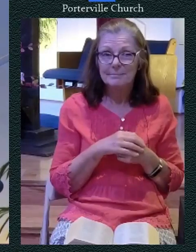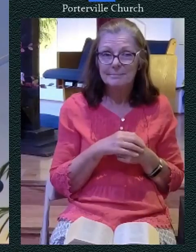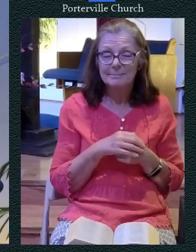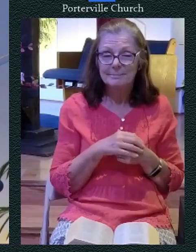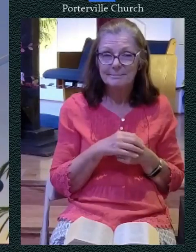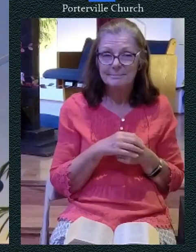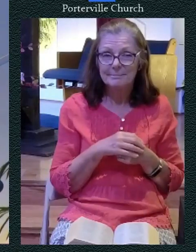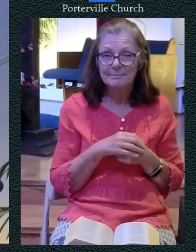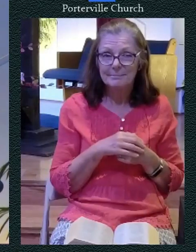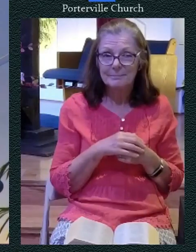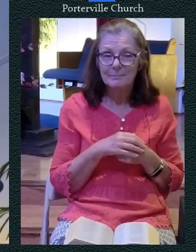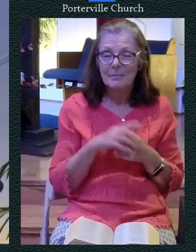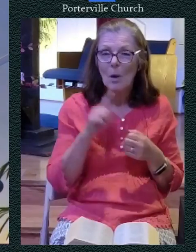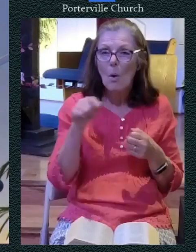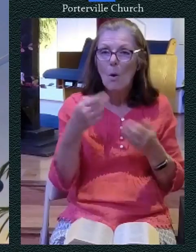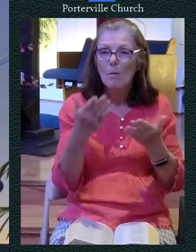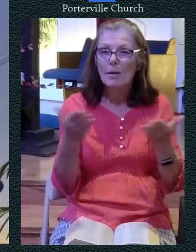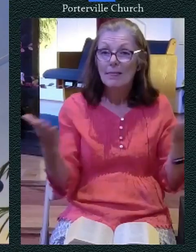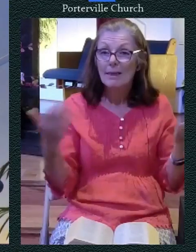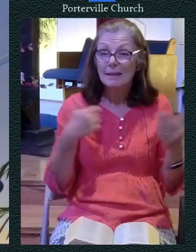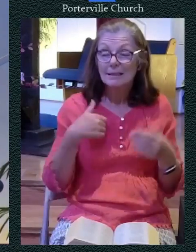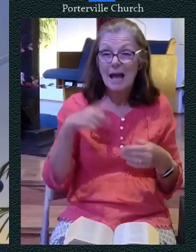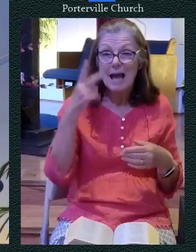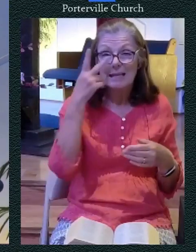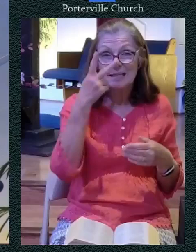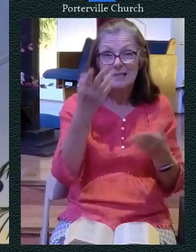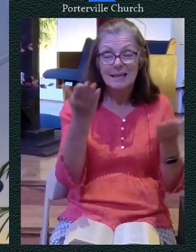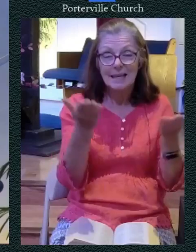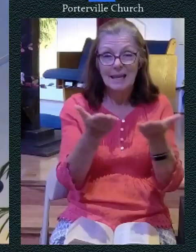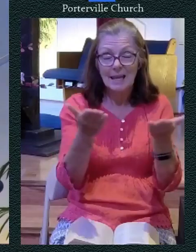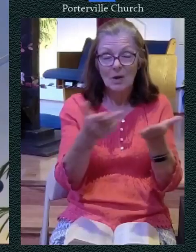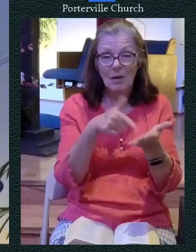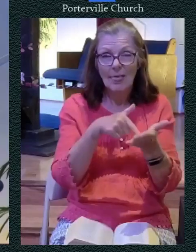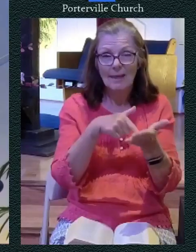One of the things I see here in this section is that